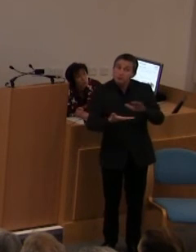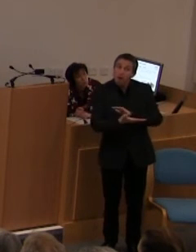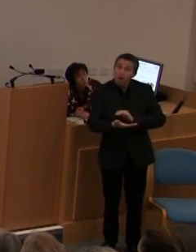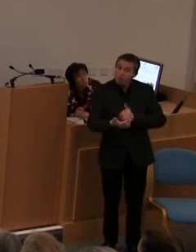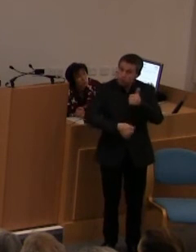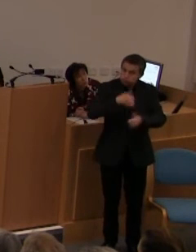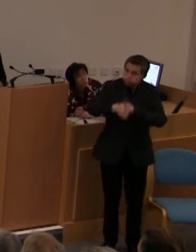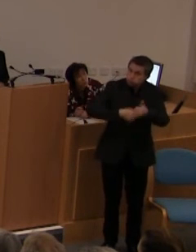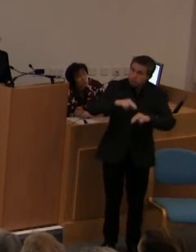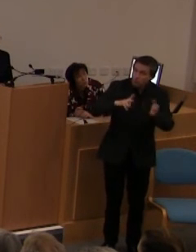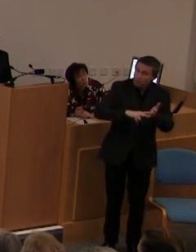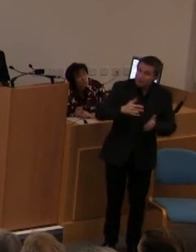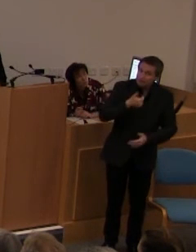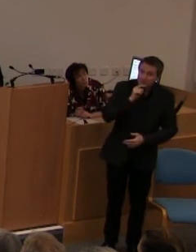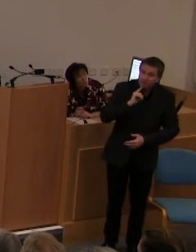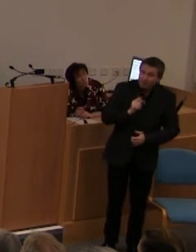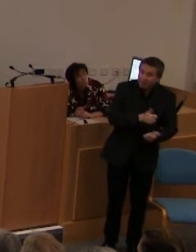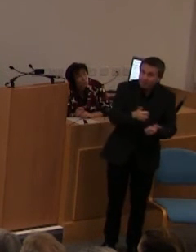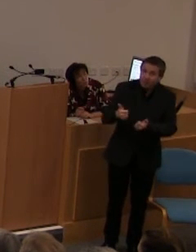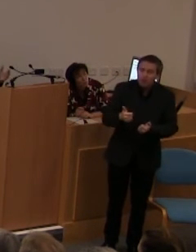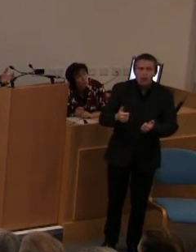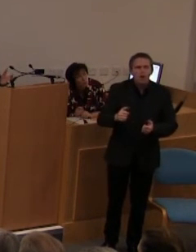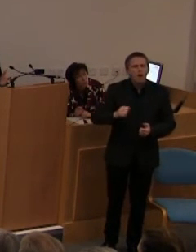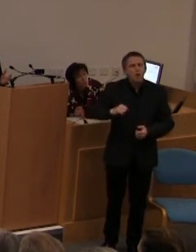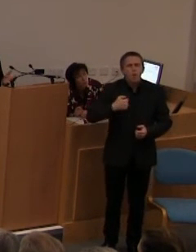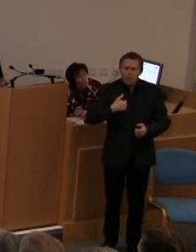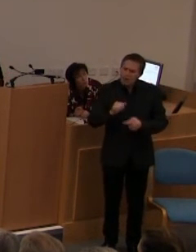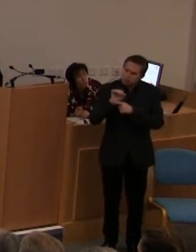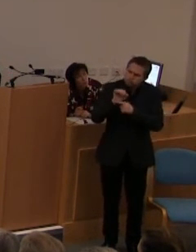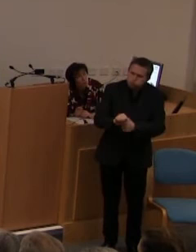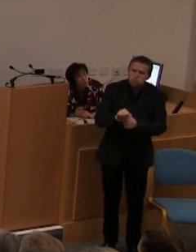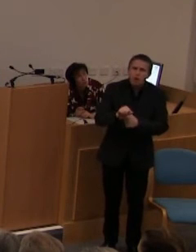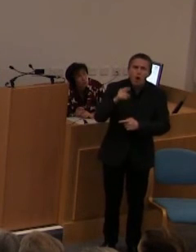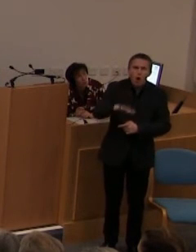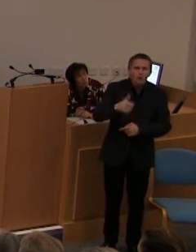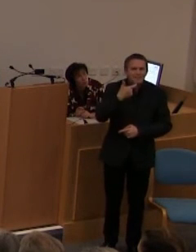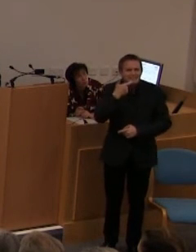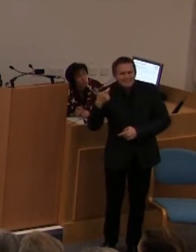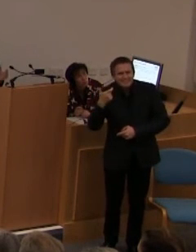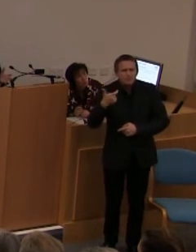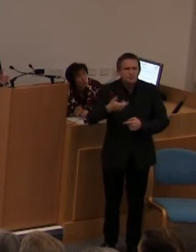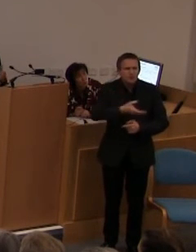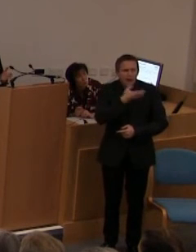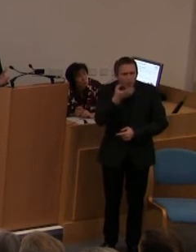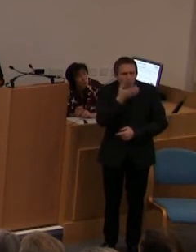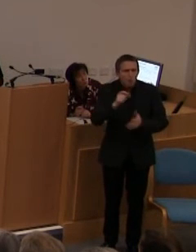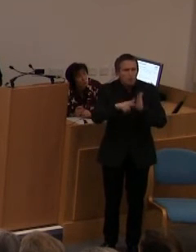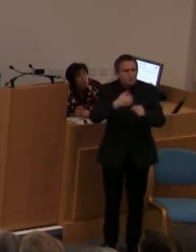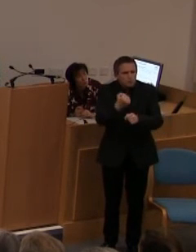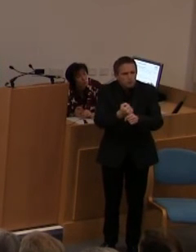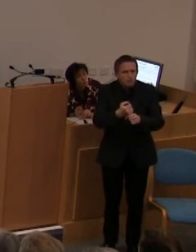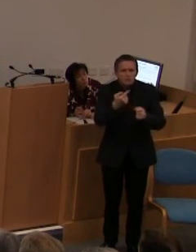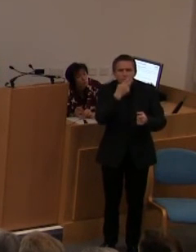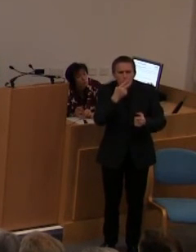have a strong focus on prevention, particularly addiction, alcohol, drugs and smoking, but also we're